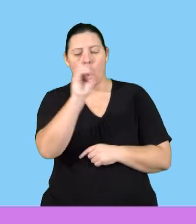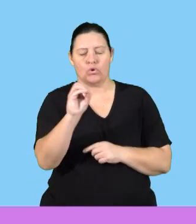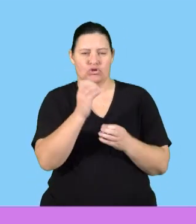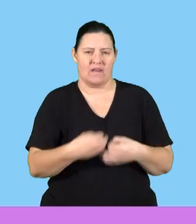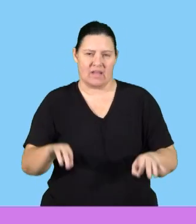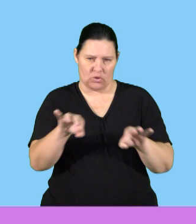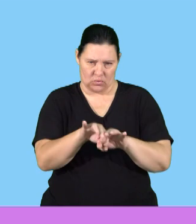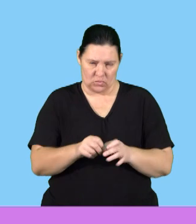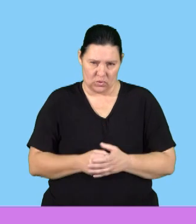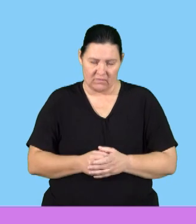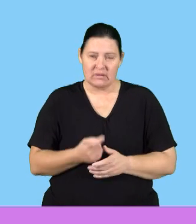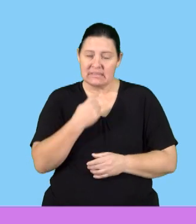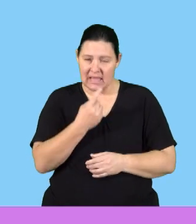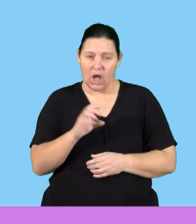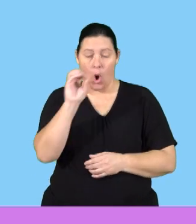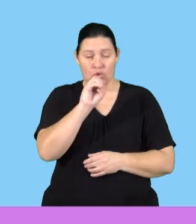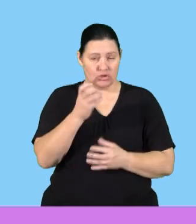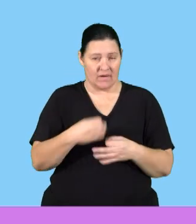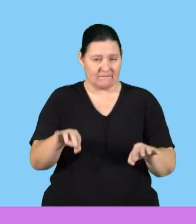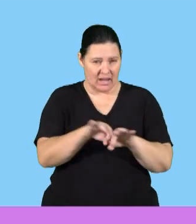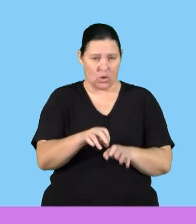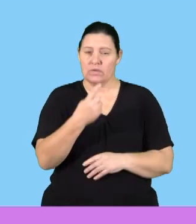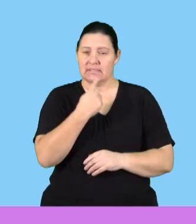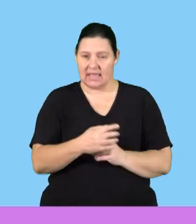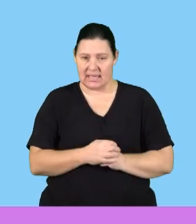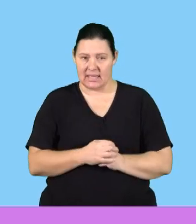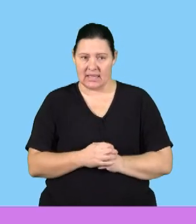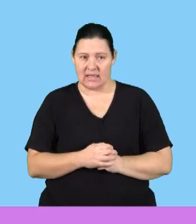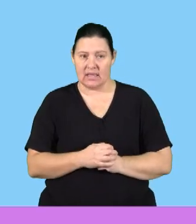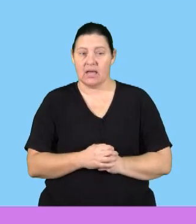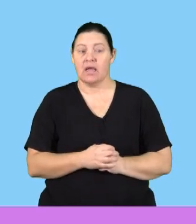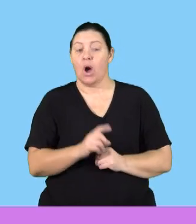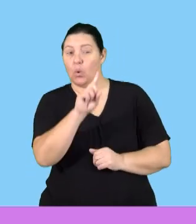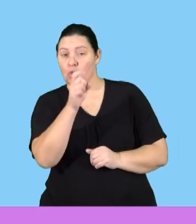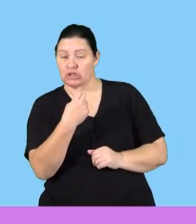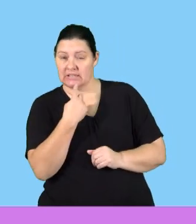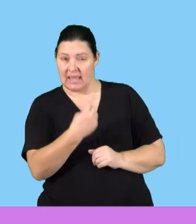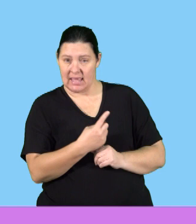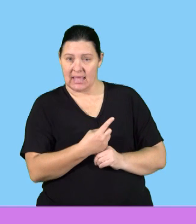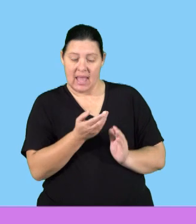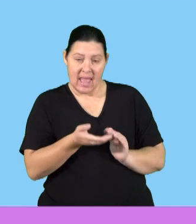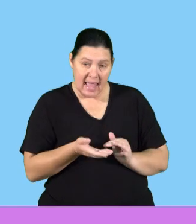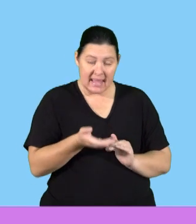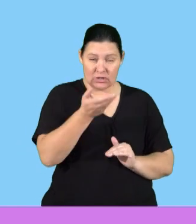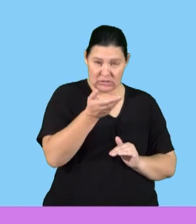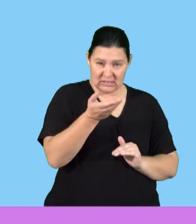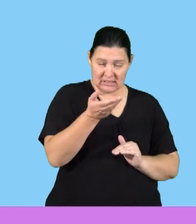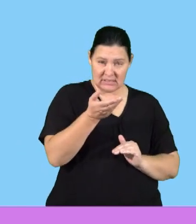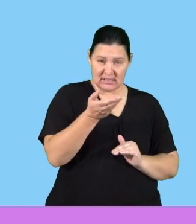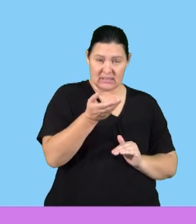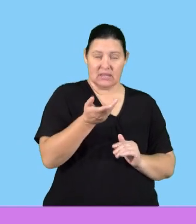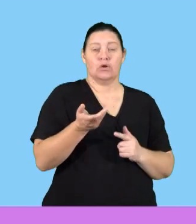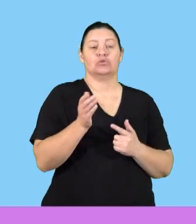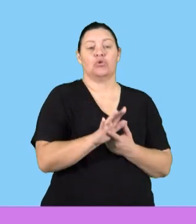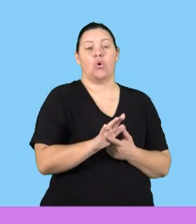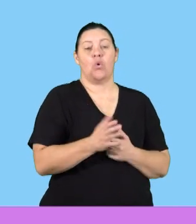determine the original value. When we determine the original value, we say once the question is increase,